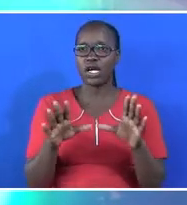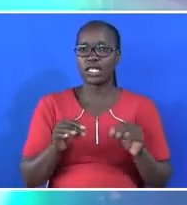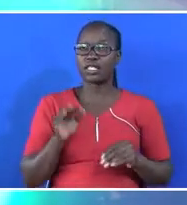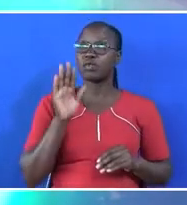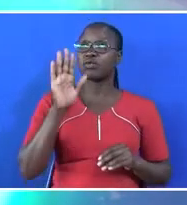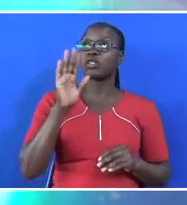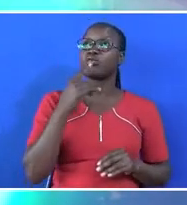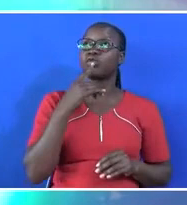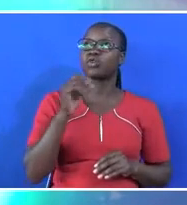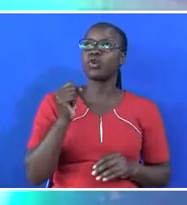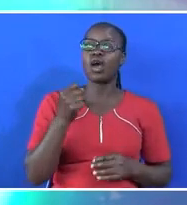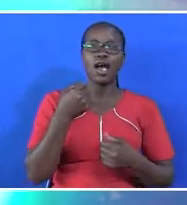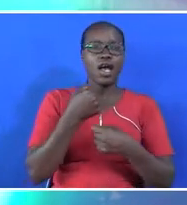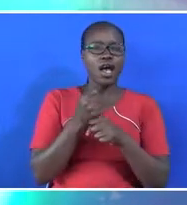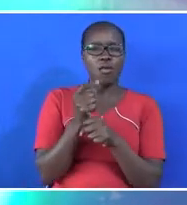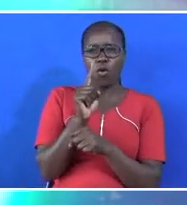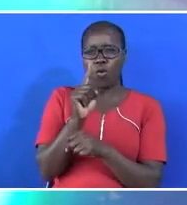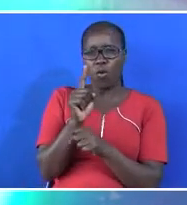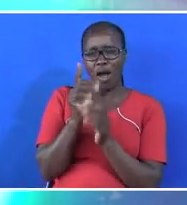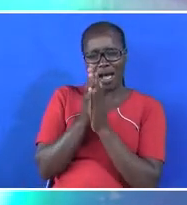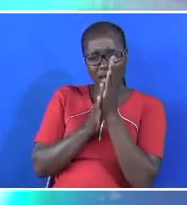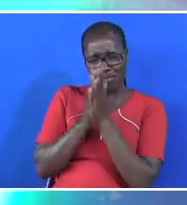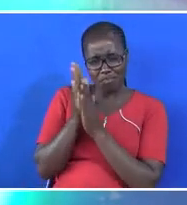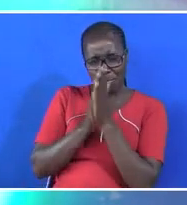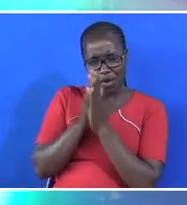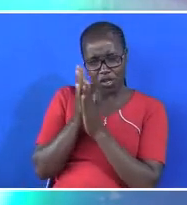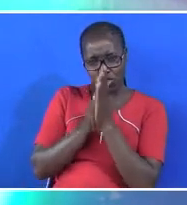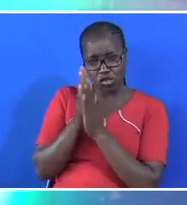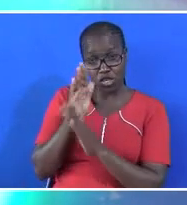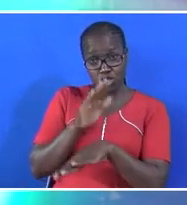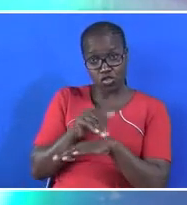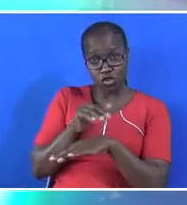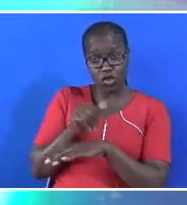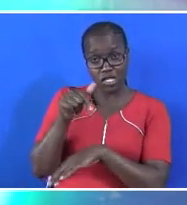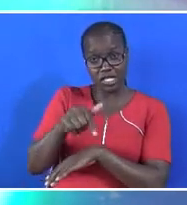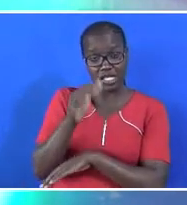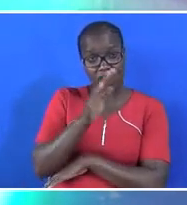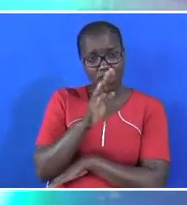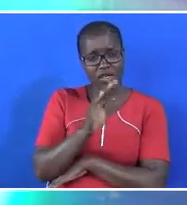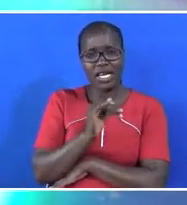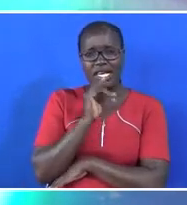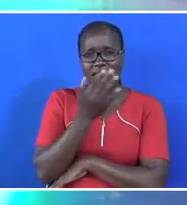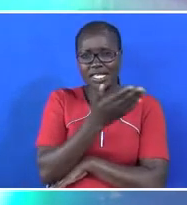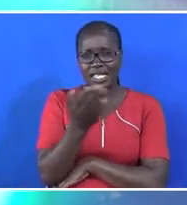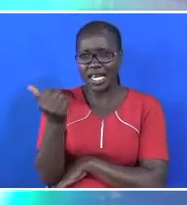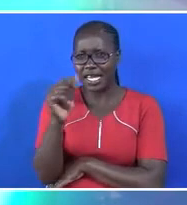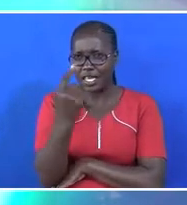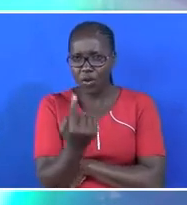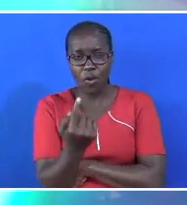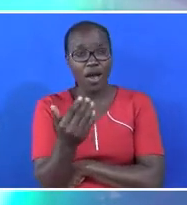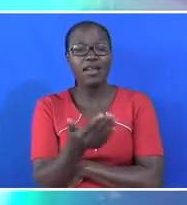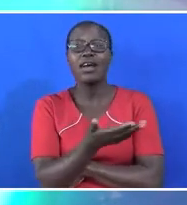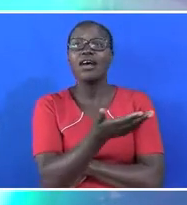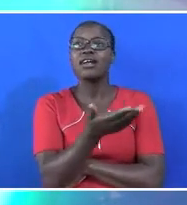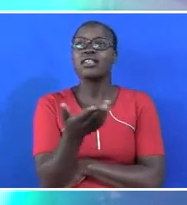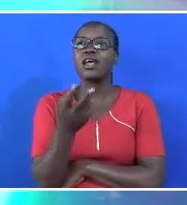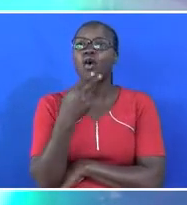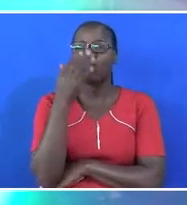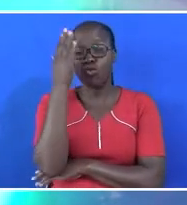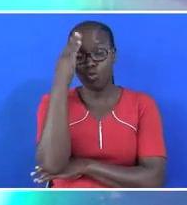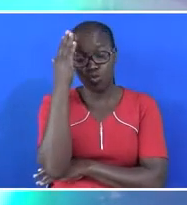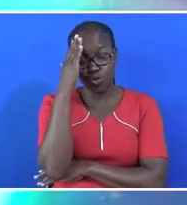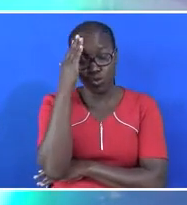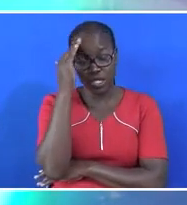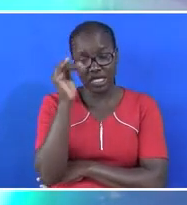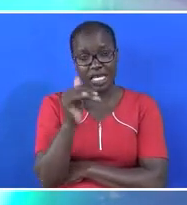I want to make one passionate call this afternoon. Is there anyone out there who knows